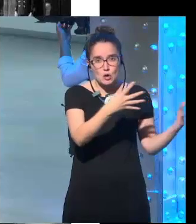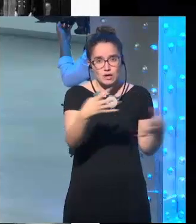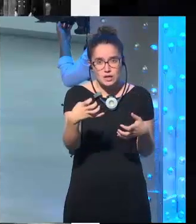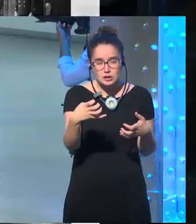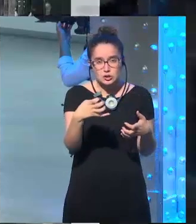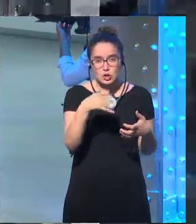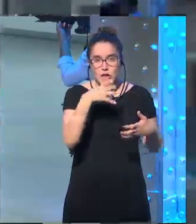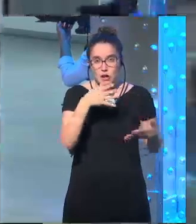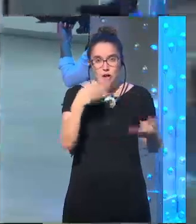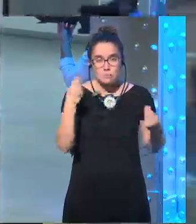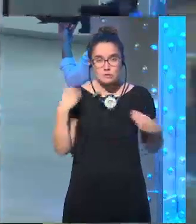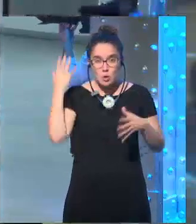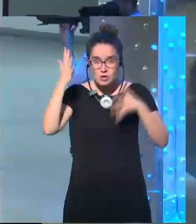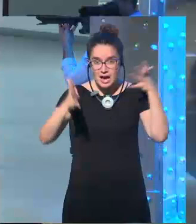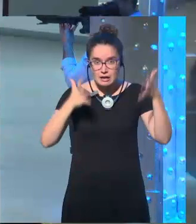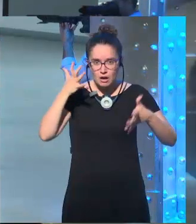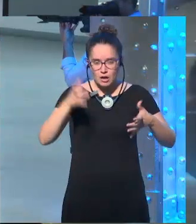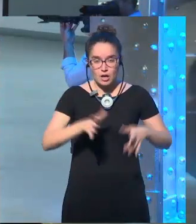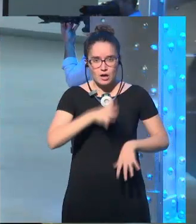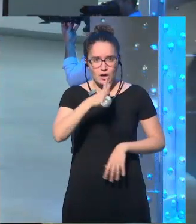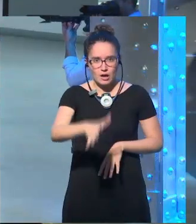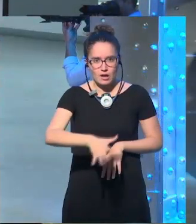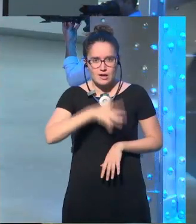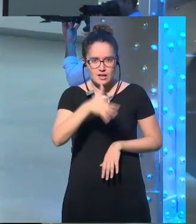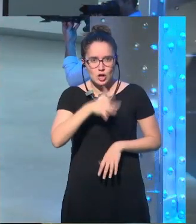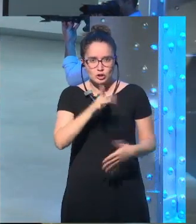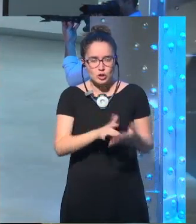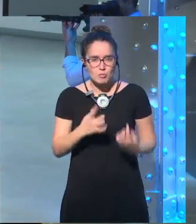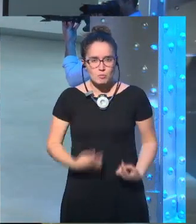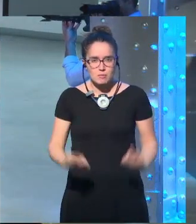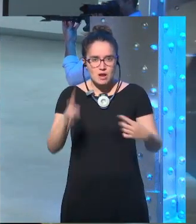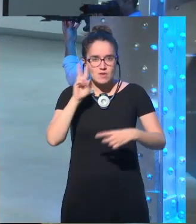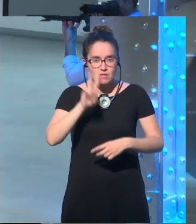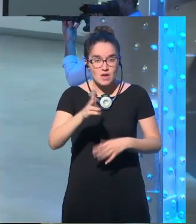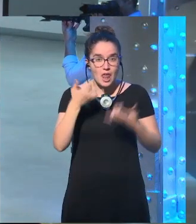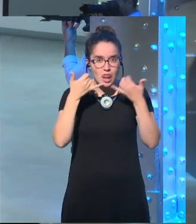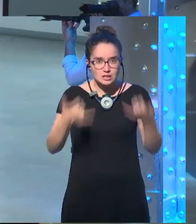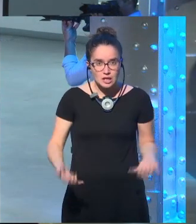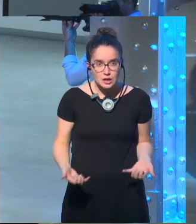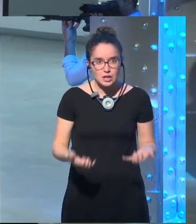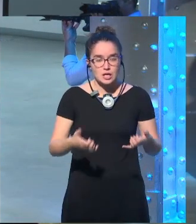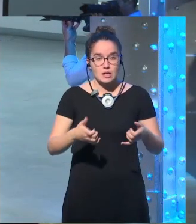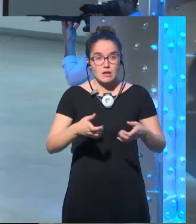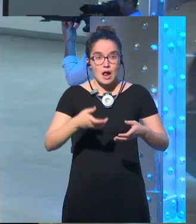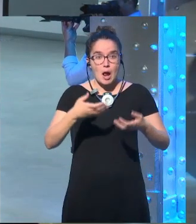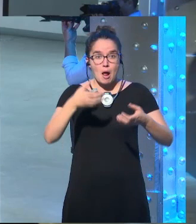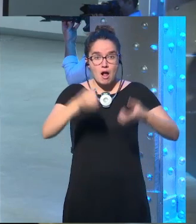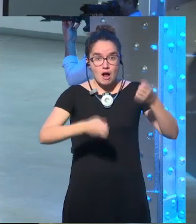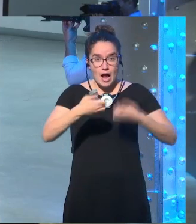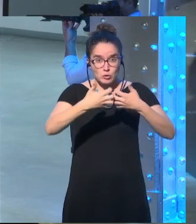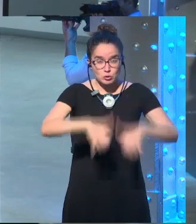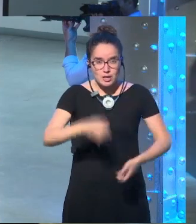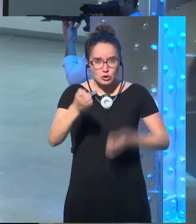life, encounter electricity, milking machines, automobiles,